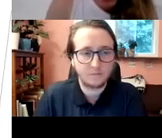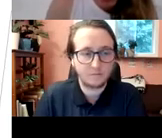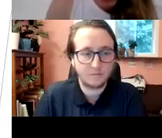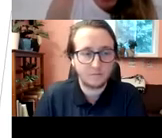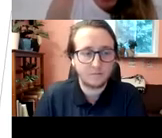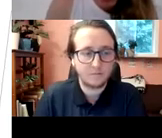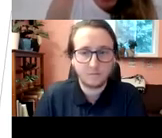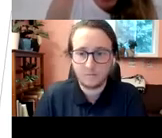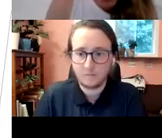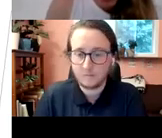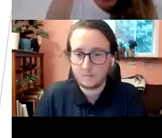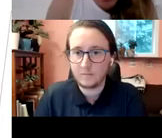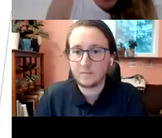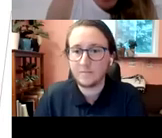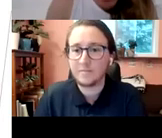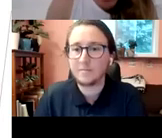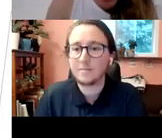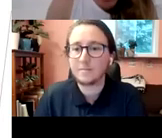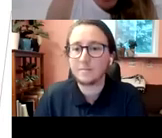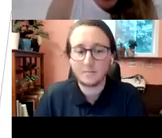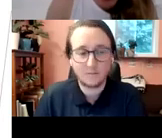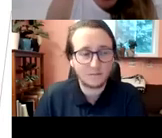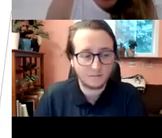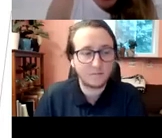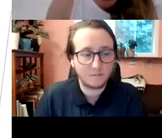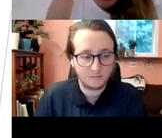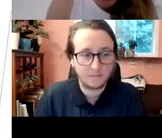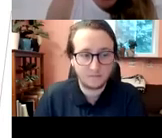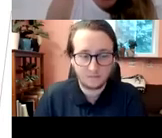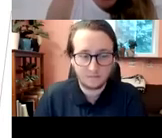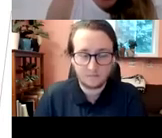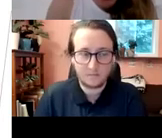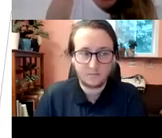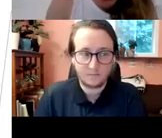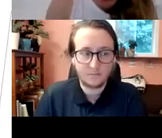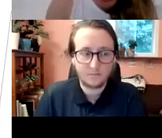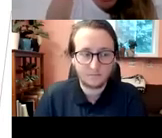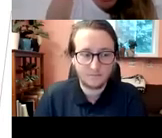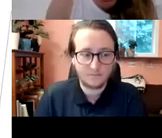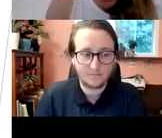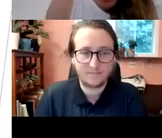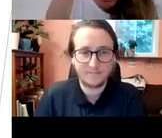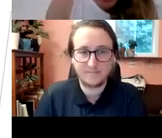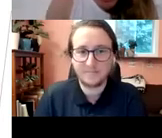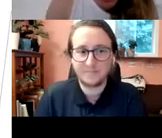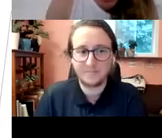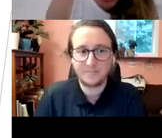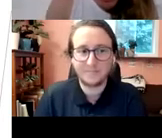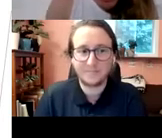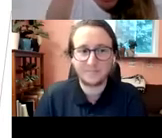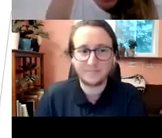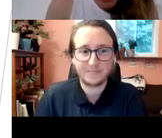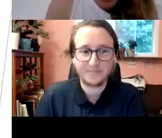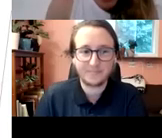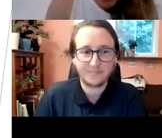And can you speak more slowly for the interpreter? Yes, thank you. Thank you.